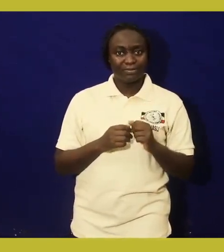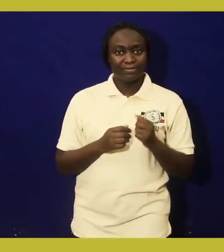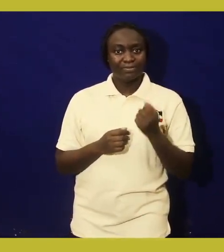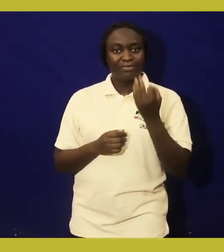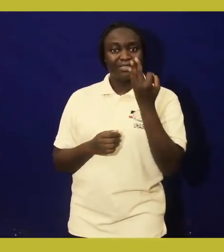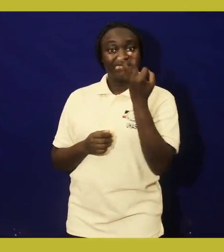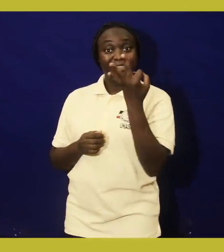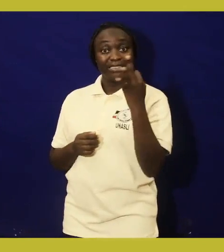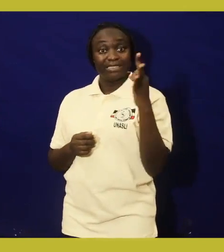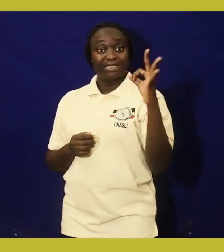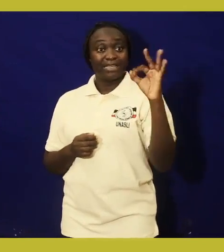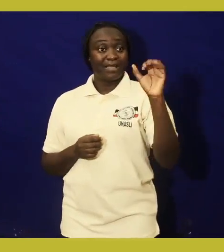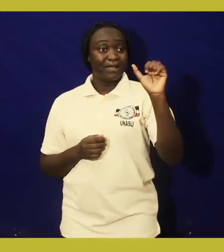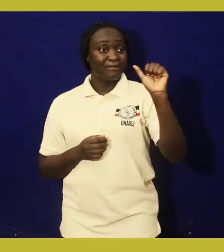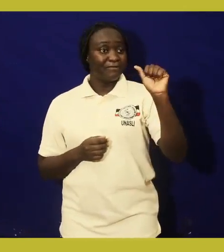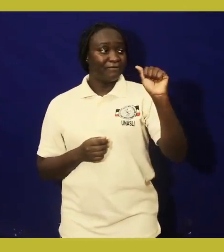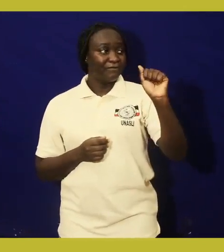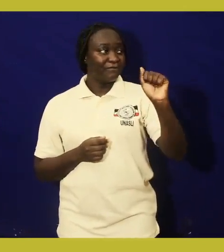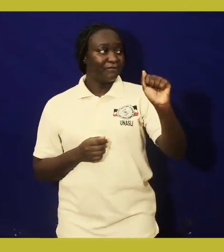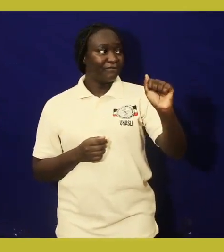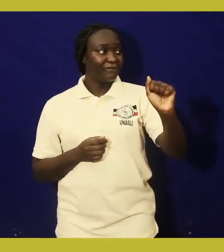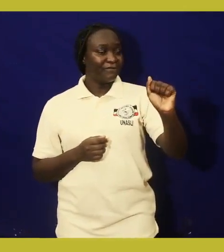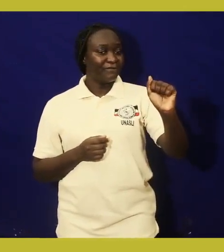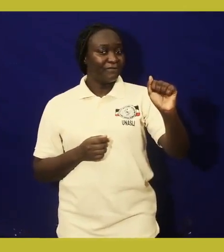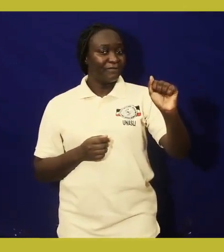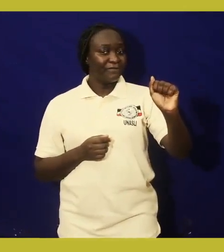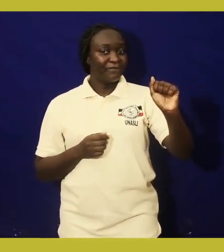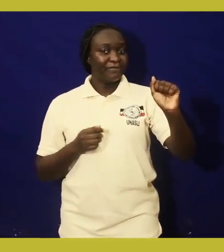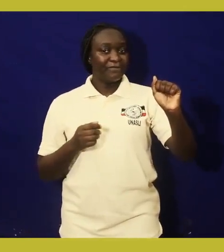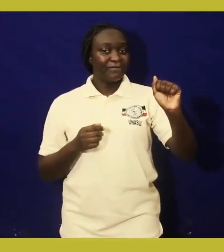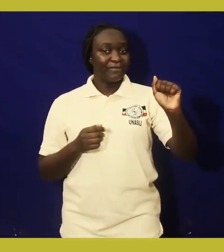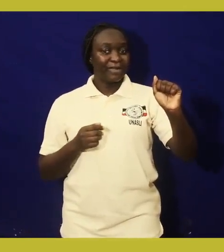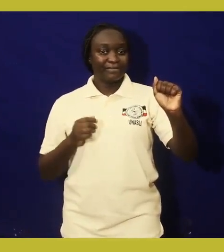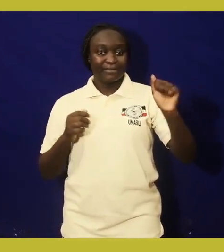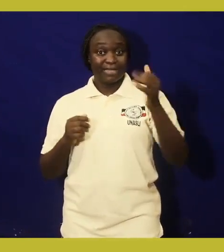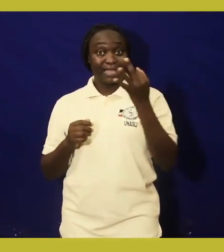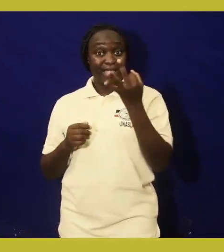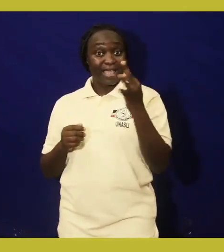We have another one. We have far.